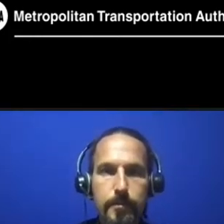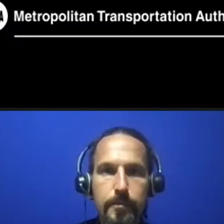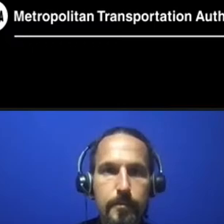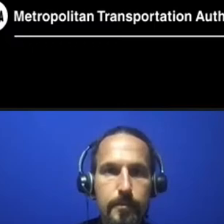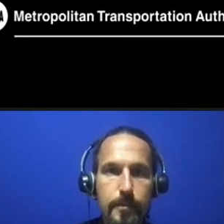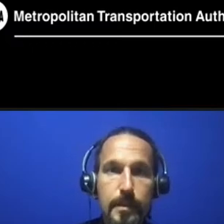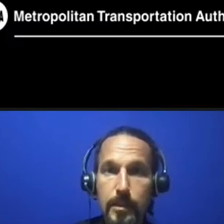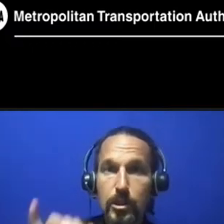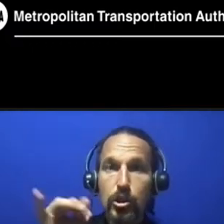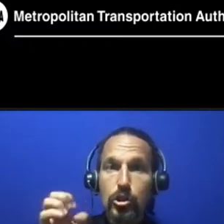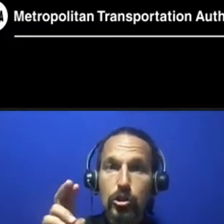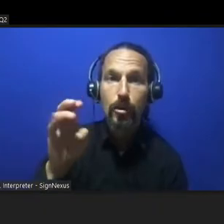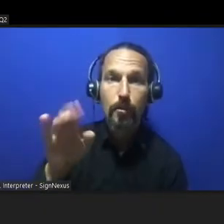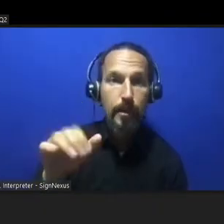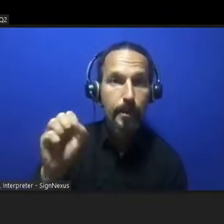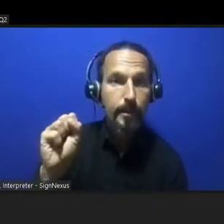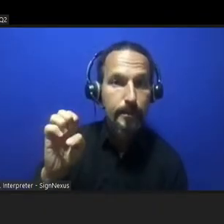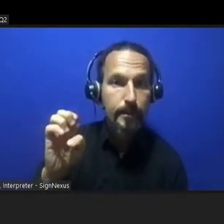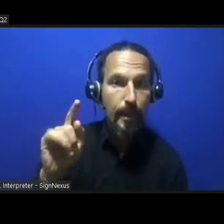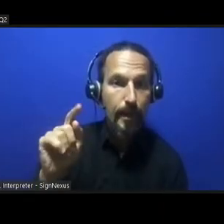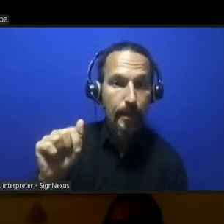jeremy if you could